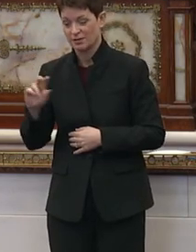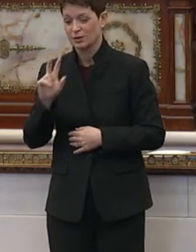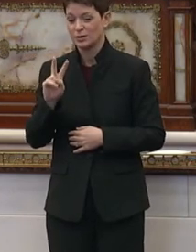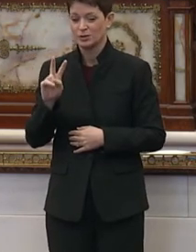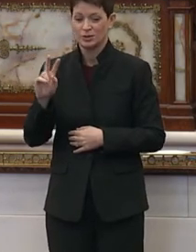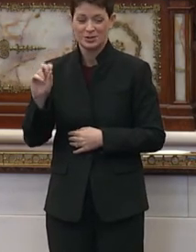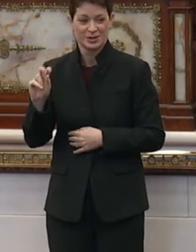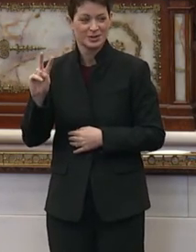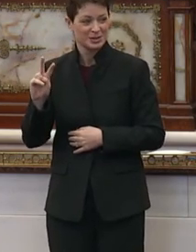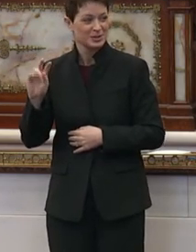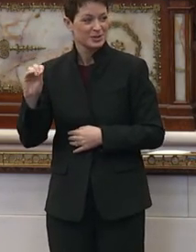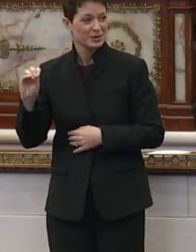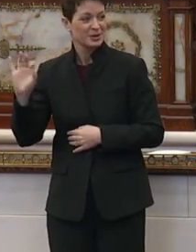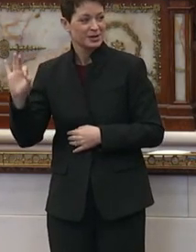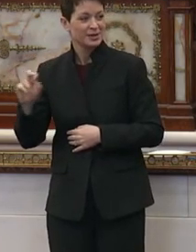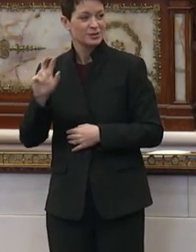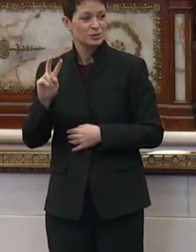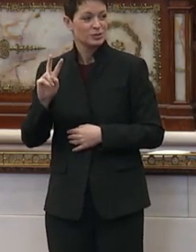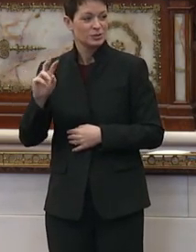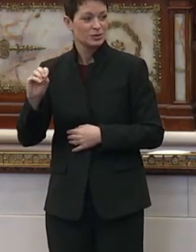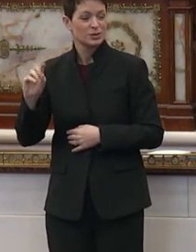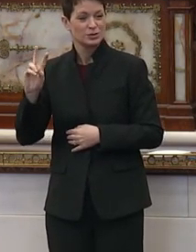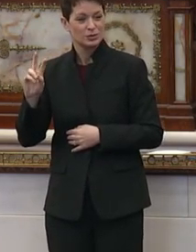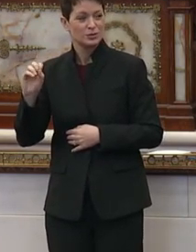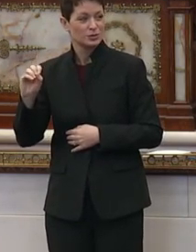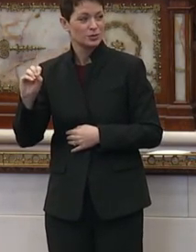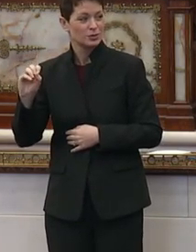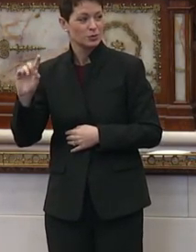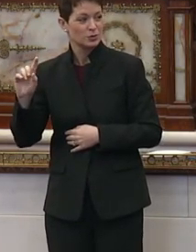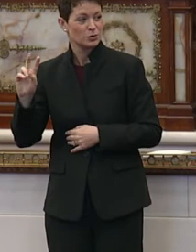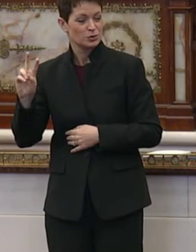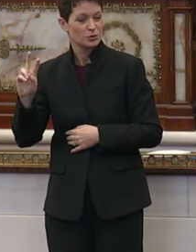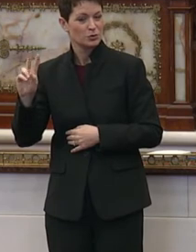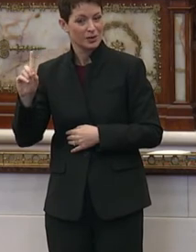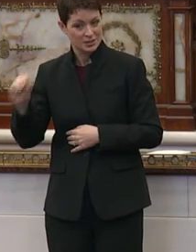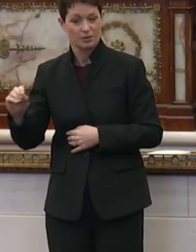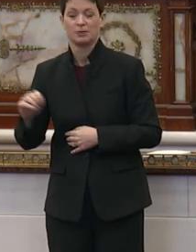220207, 220209, and 220210.